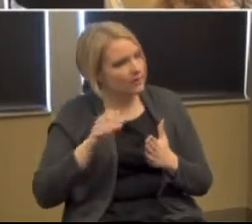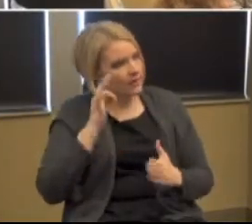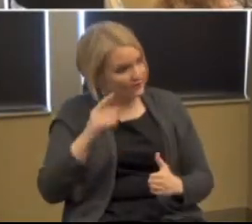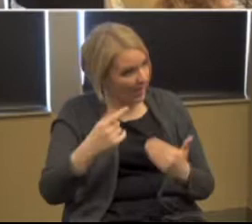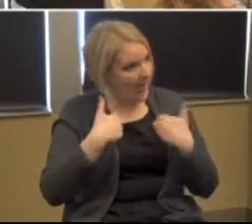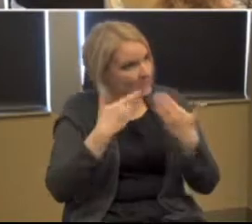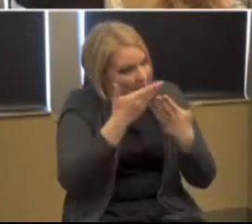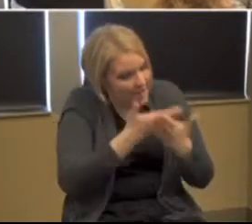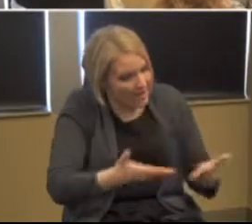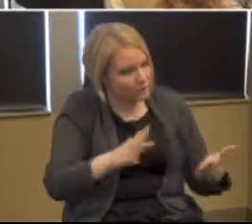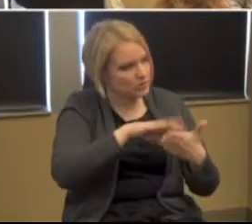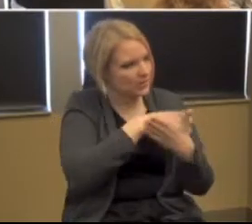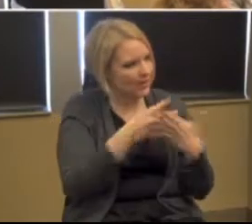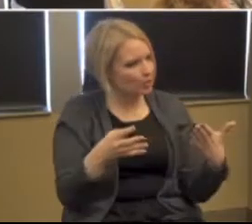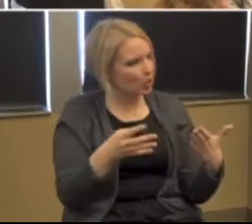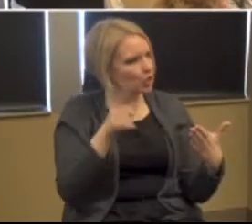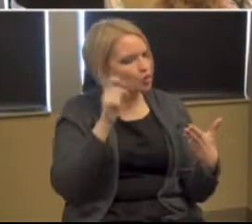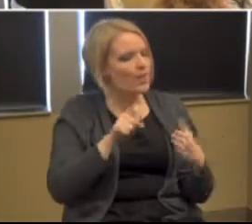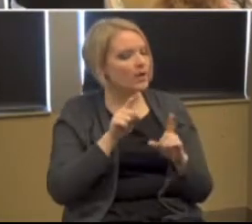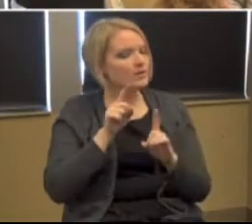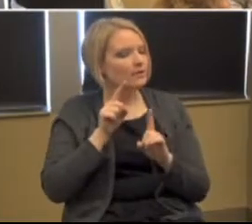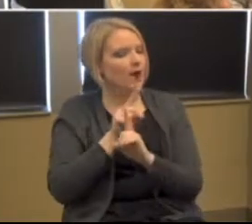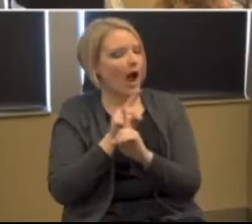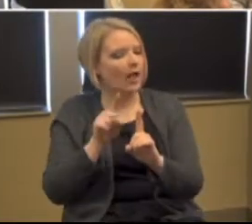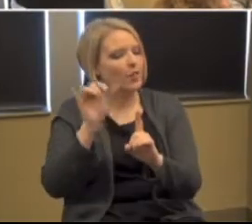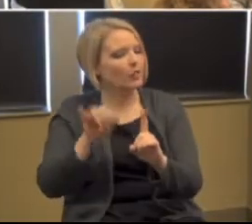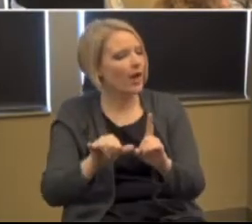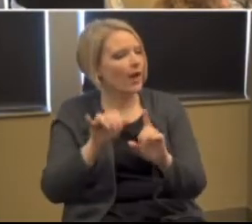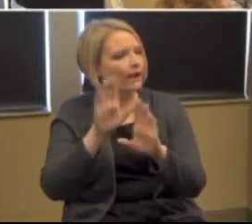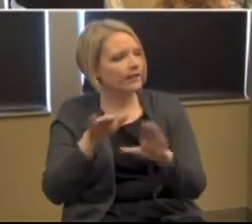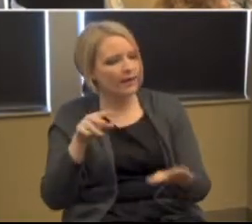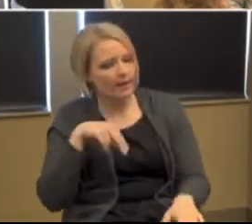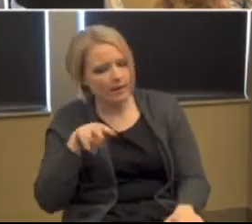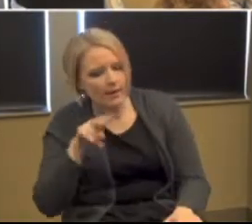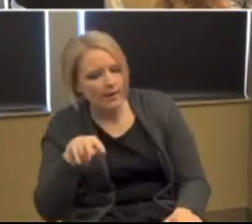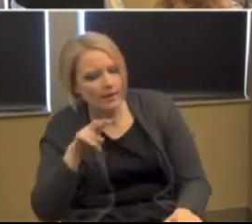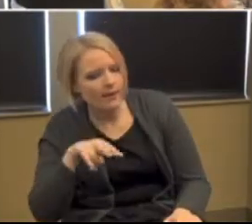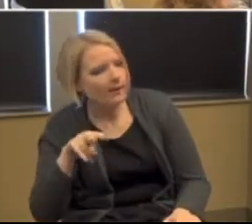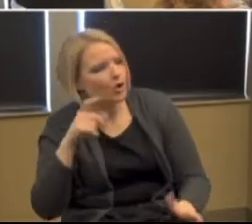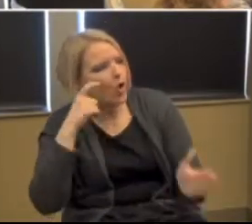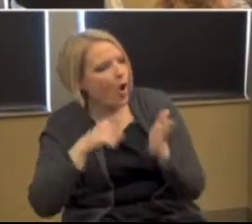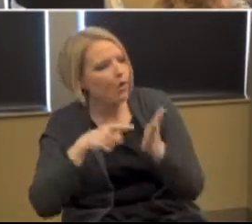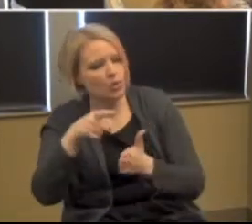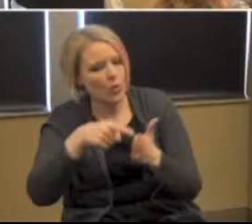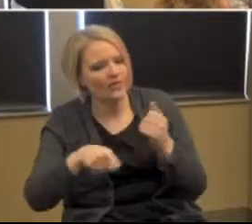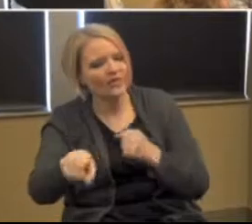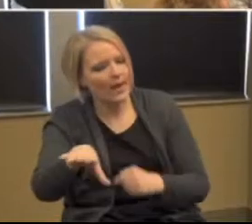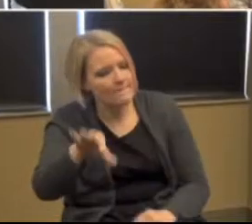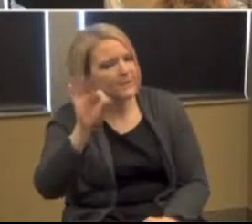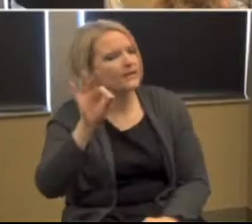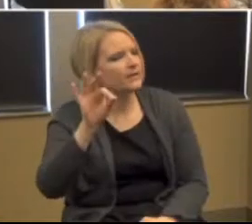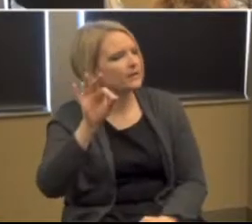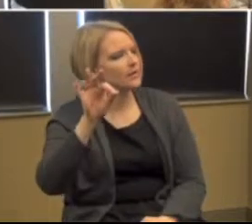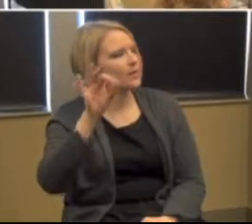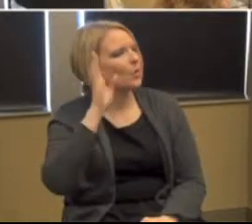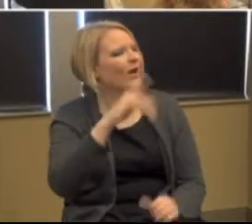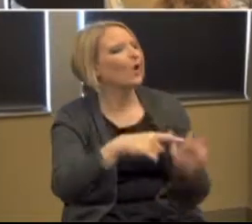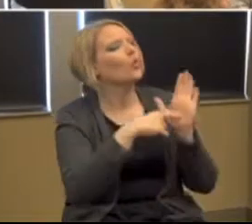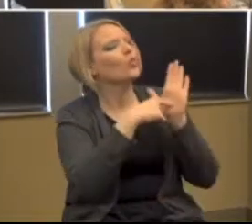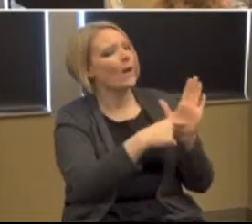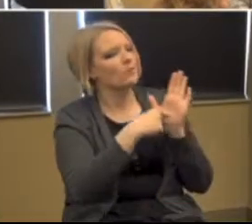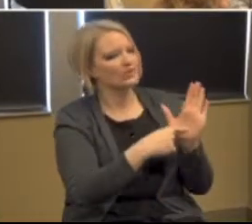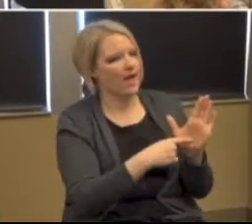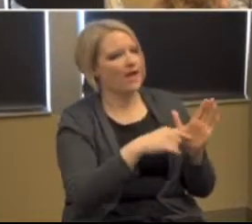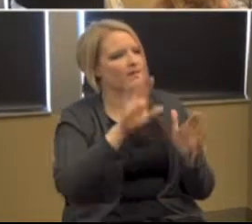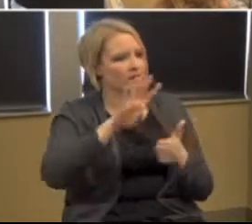schedule, following that kid through their day and come up with what they have self-selected as their referent for